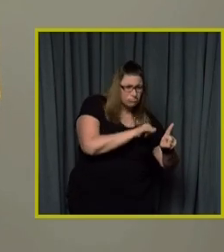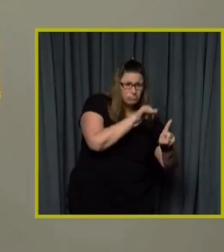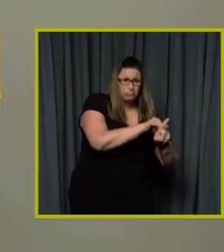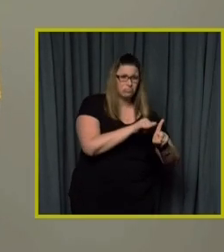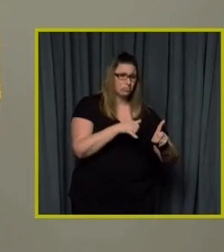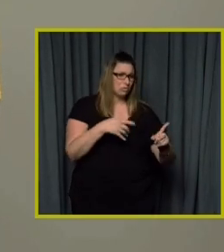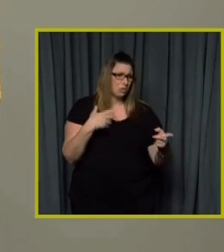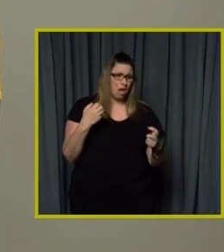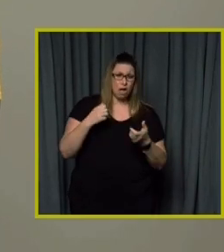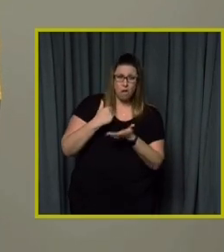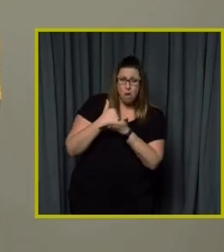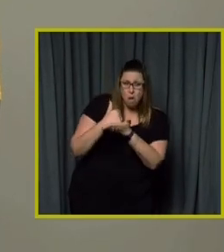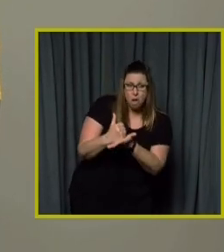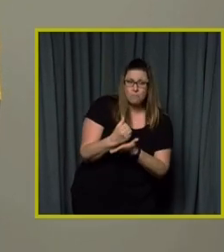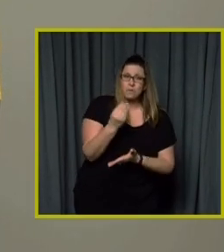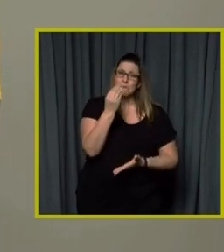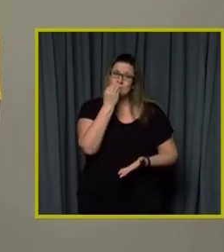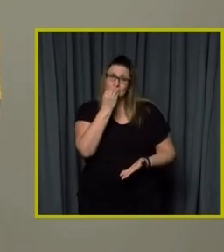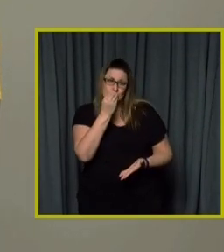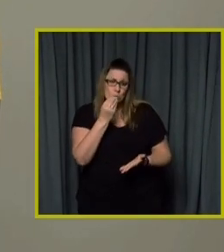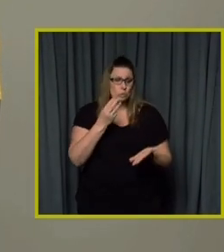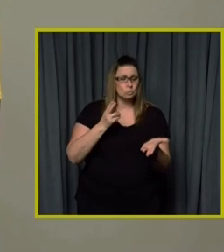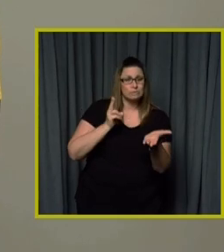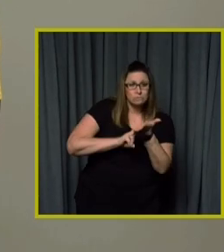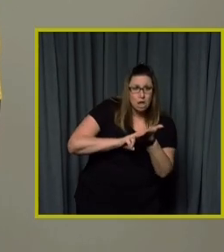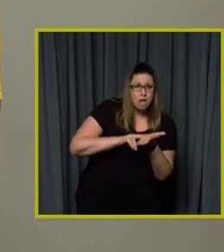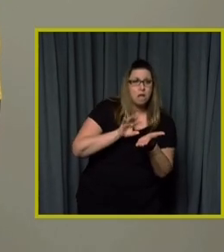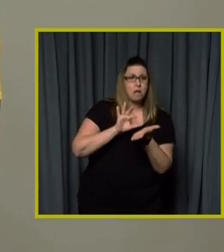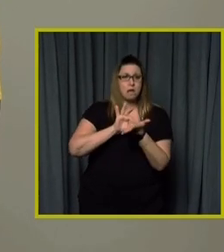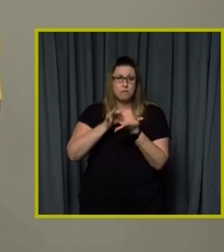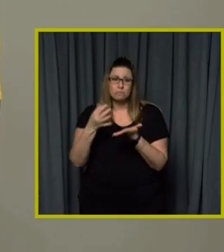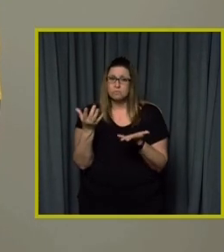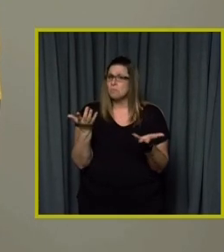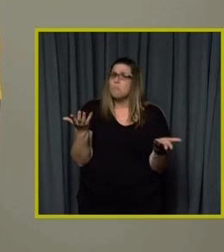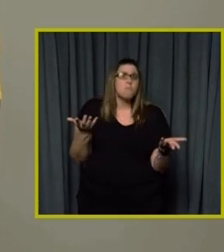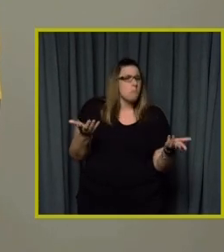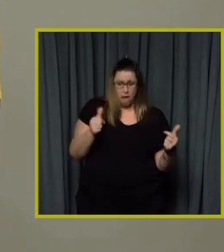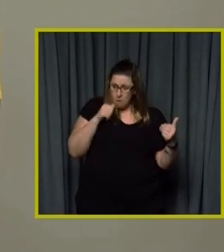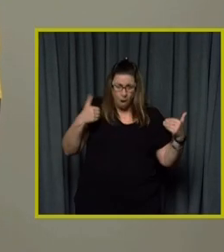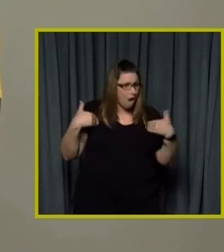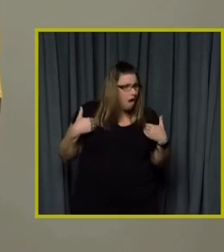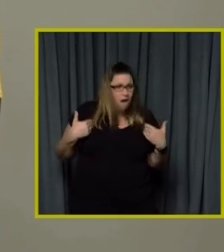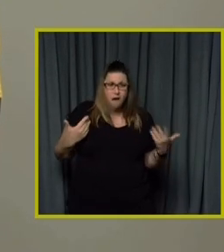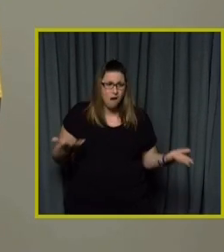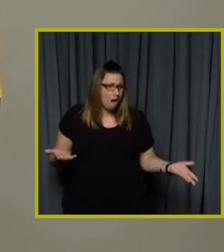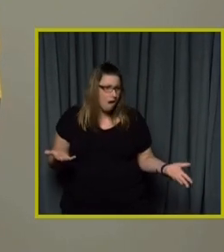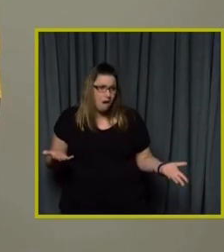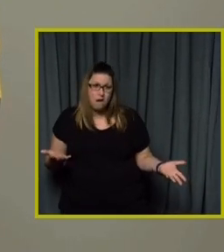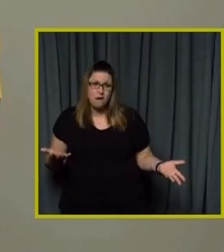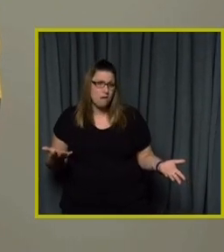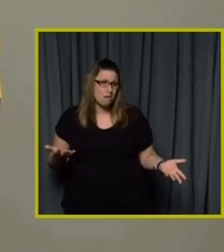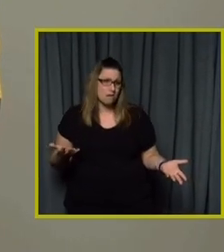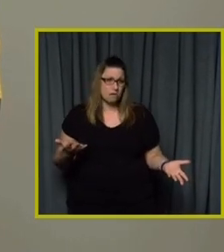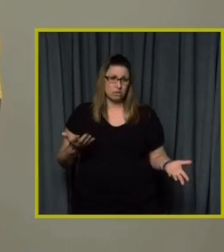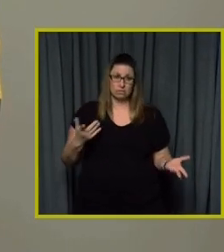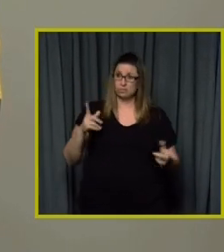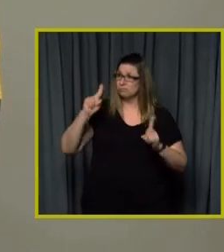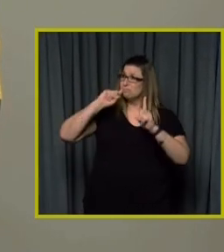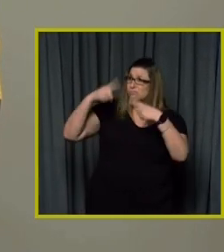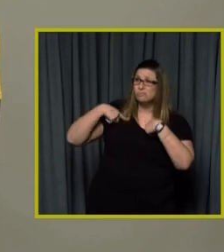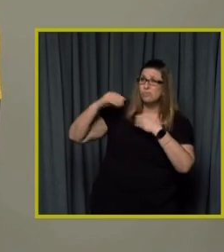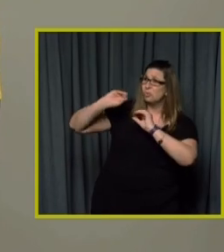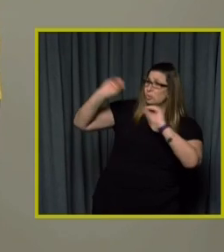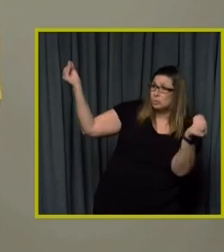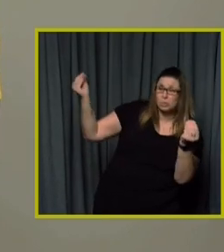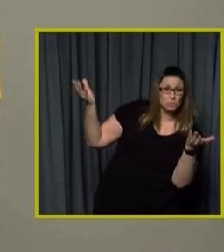You know, we sent you a letter, but you didn't respond. And he didn't. He said, yeah, but